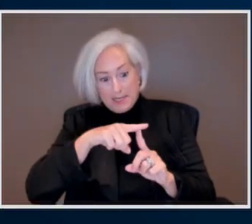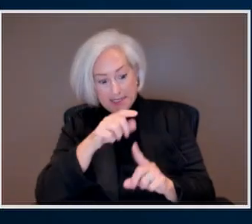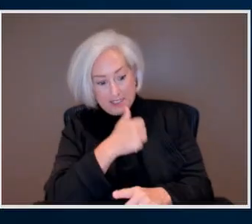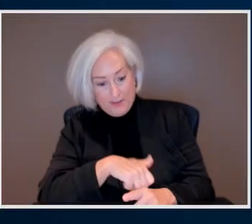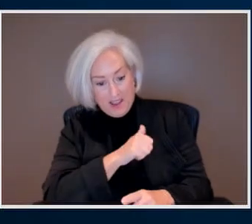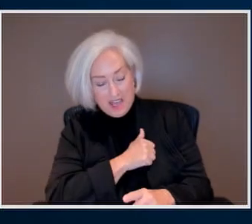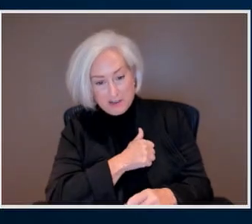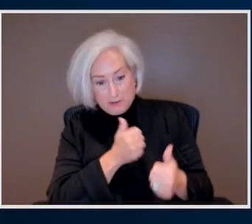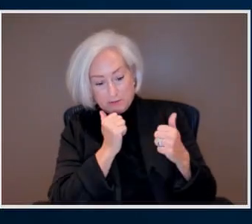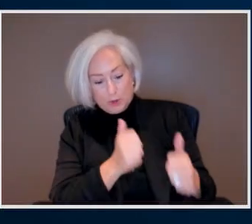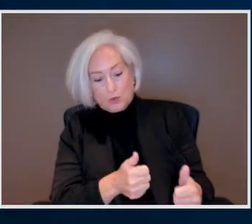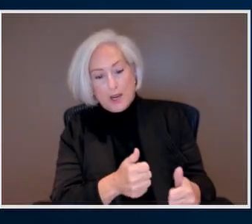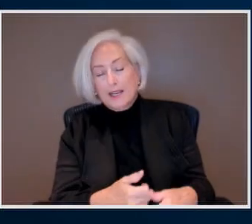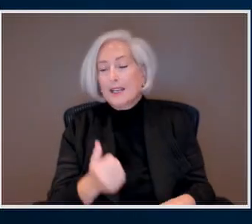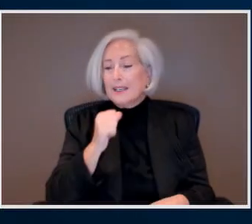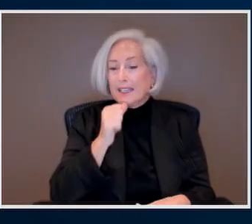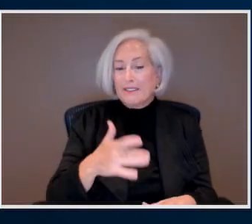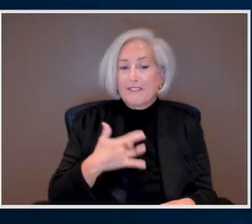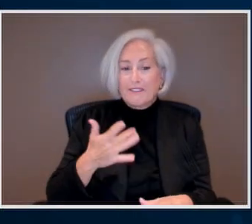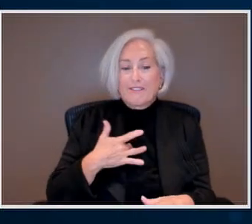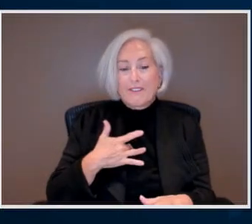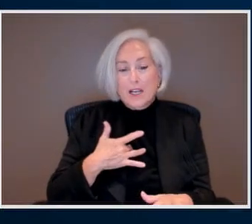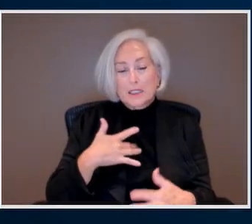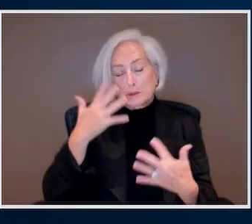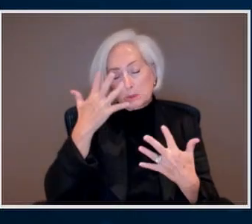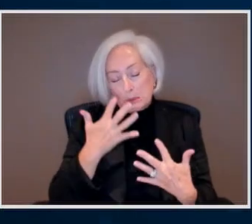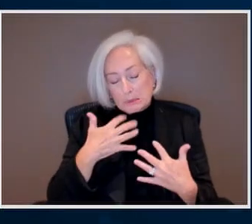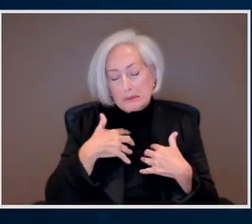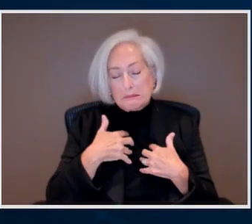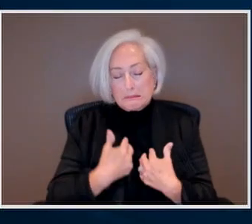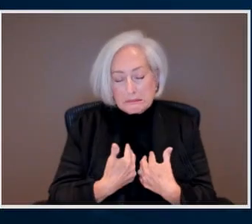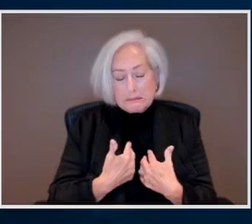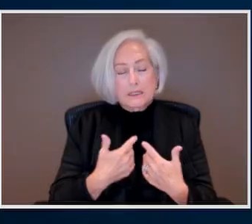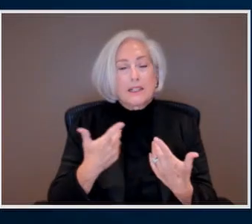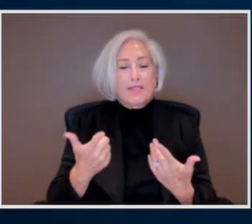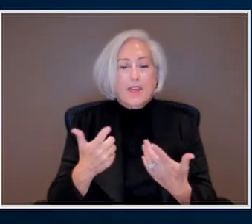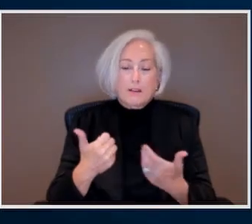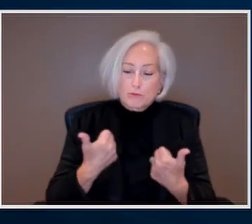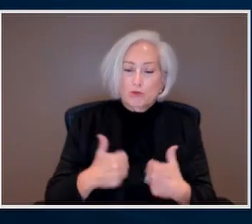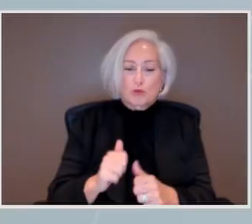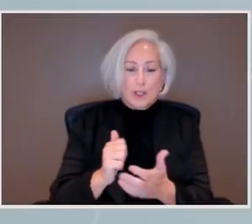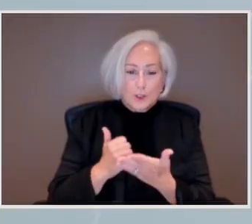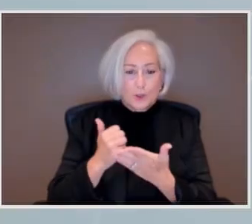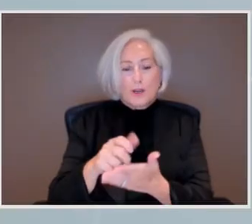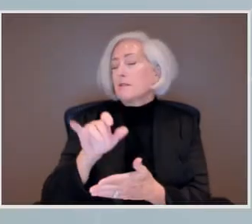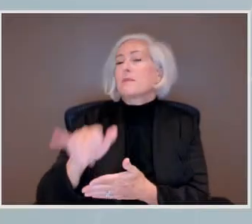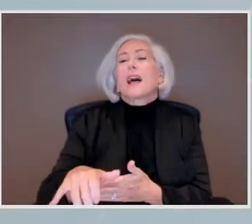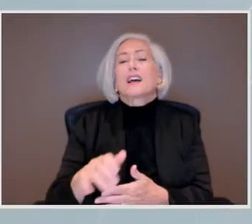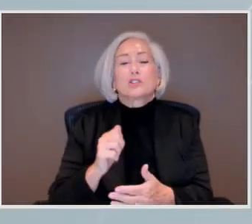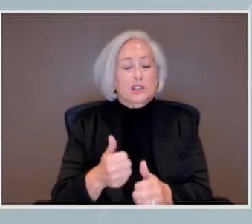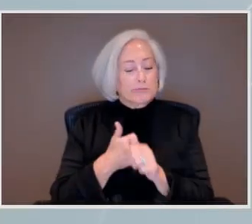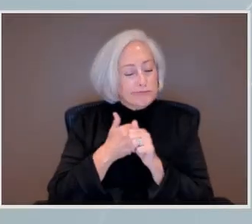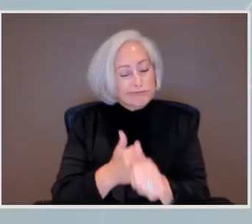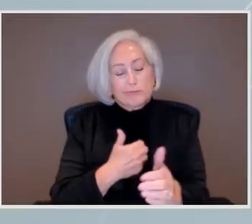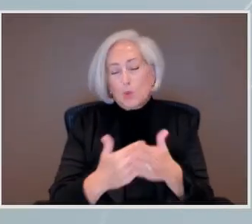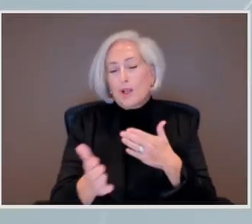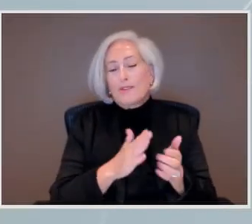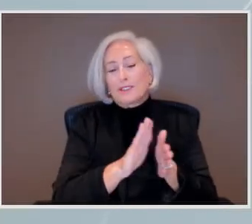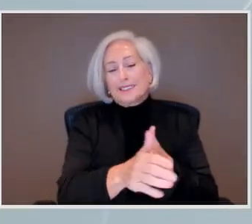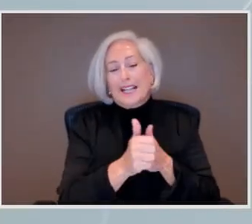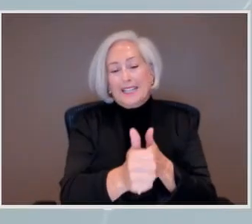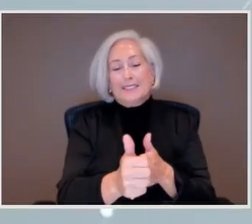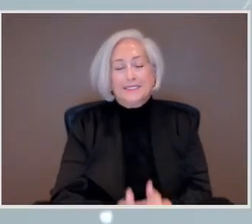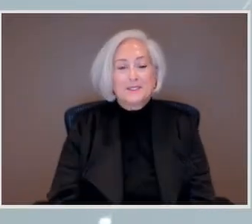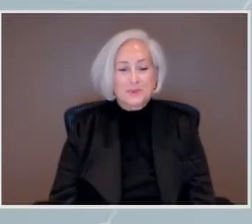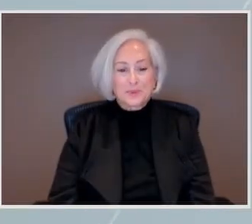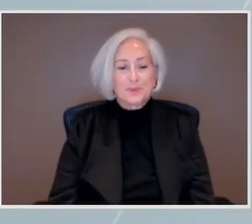day, I was just trying to meet him where he was in that moment and support him in that way. Just rolling with it. Yep. So, Steve, when